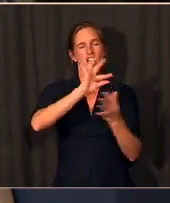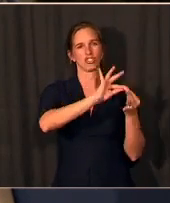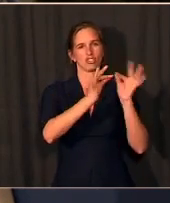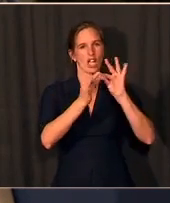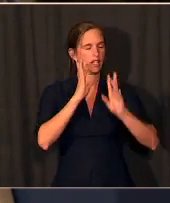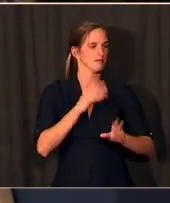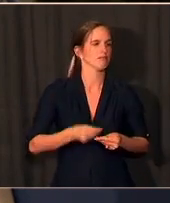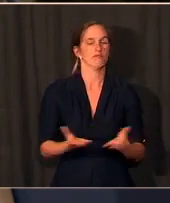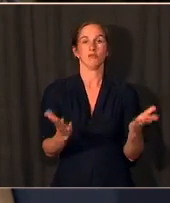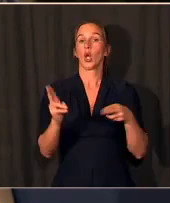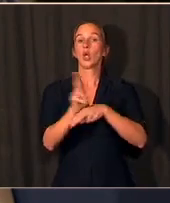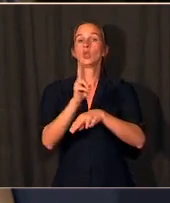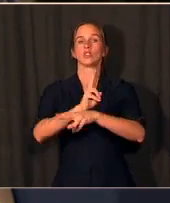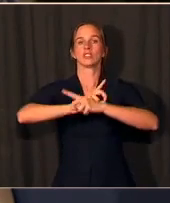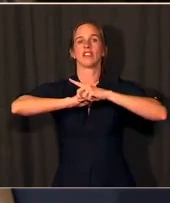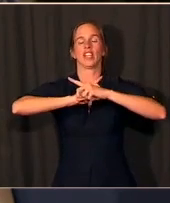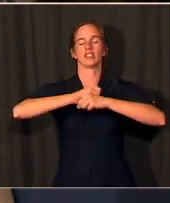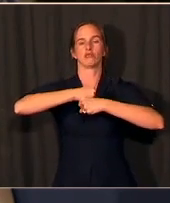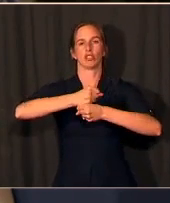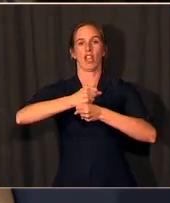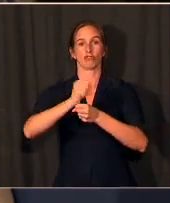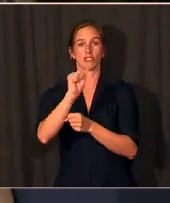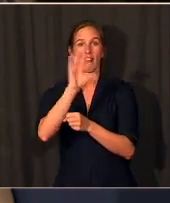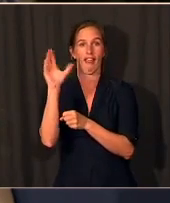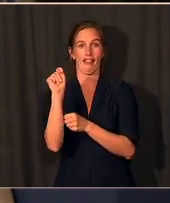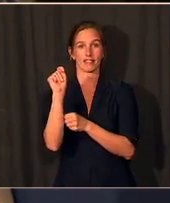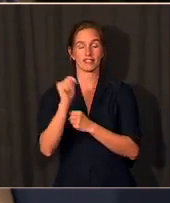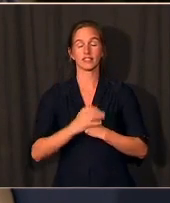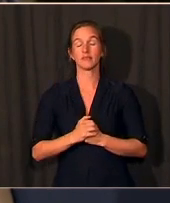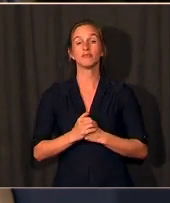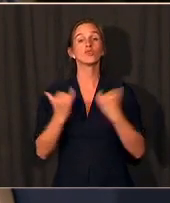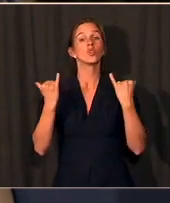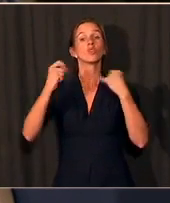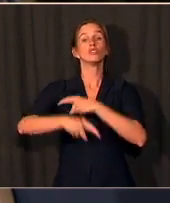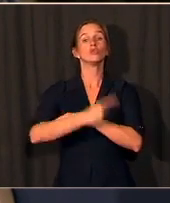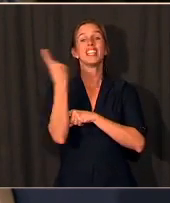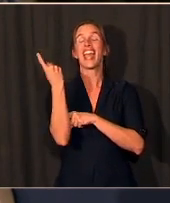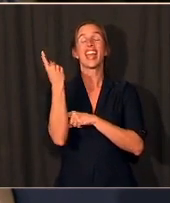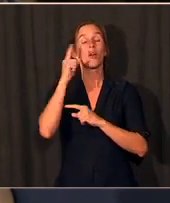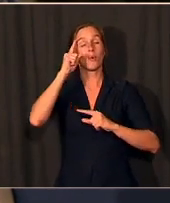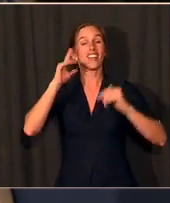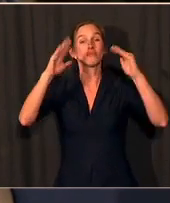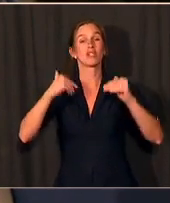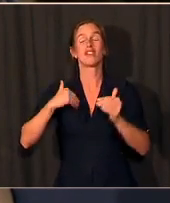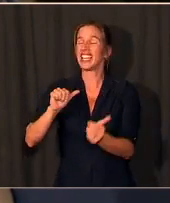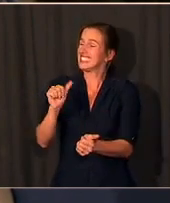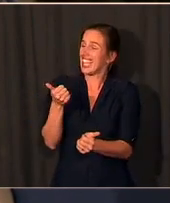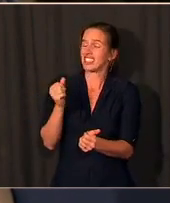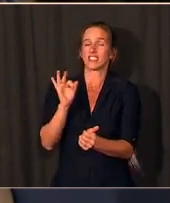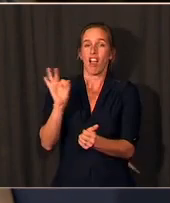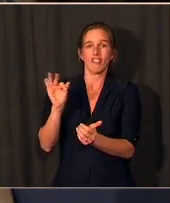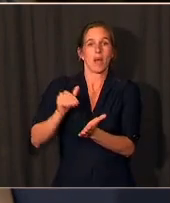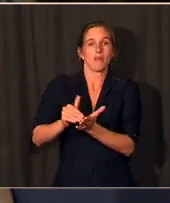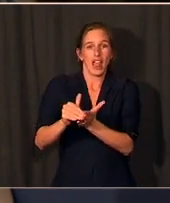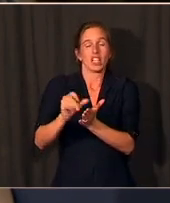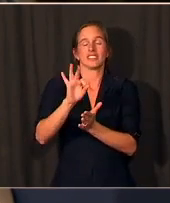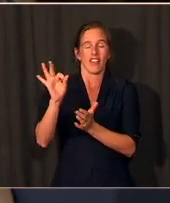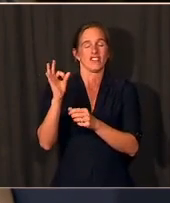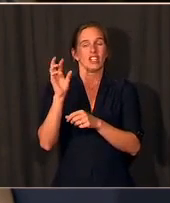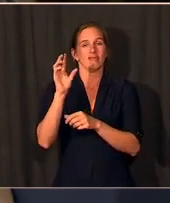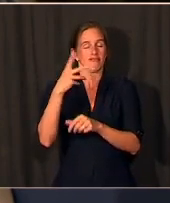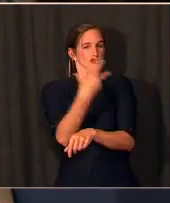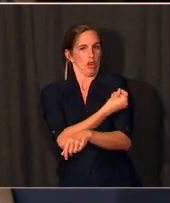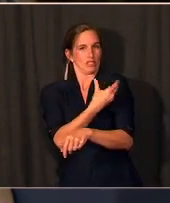Defense Production Act. Today, we expect to have tens of millions of doses immediately following